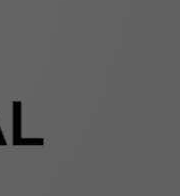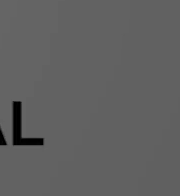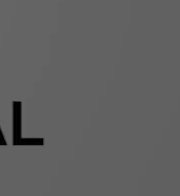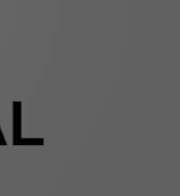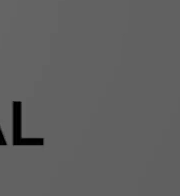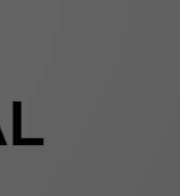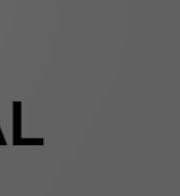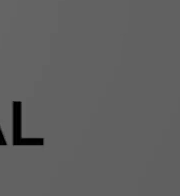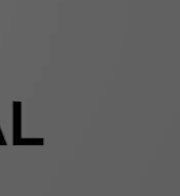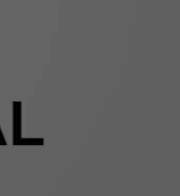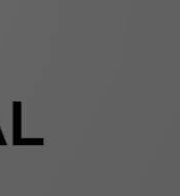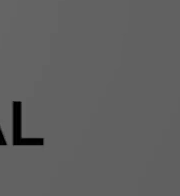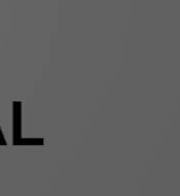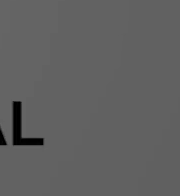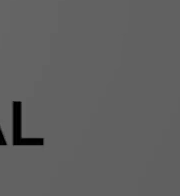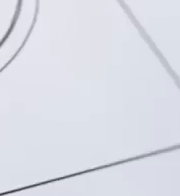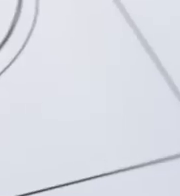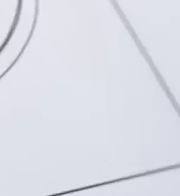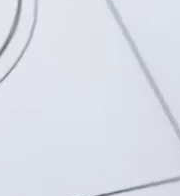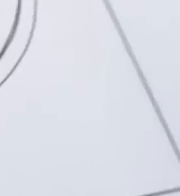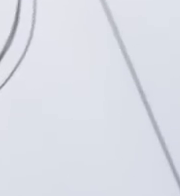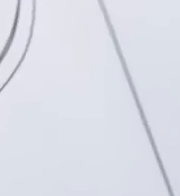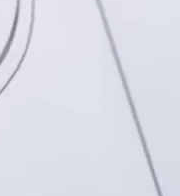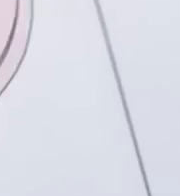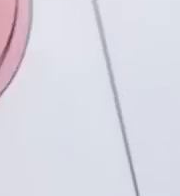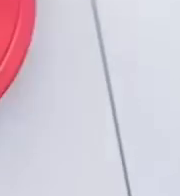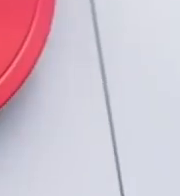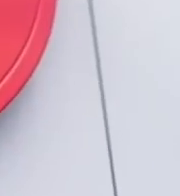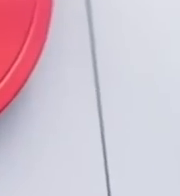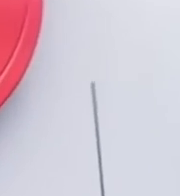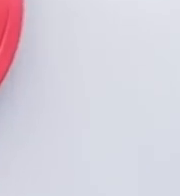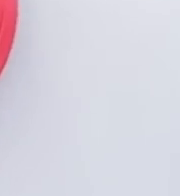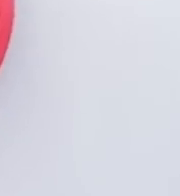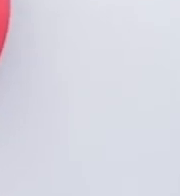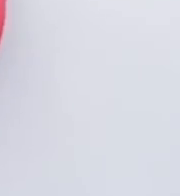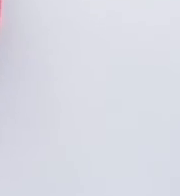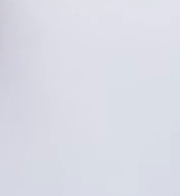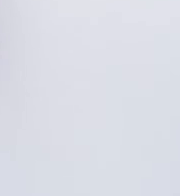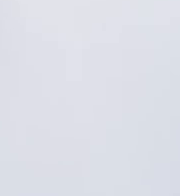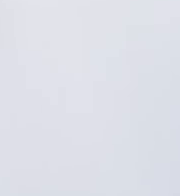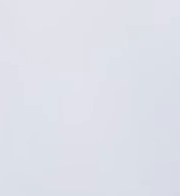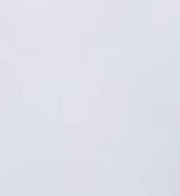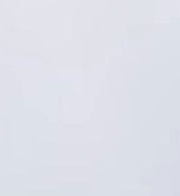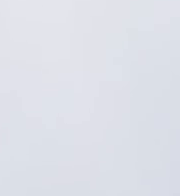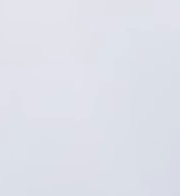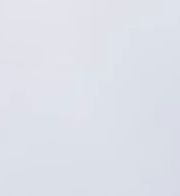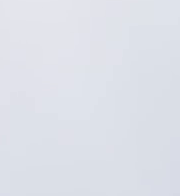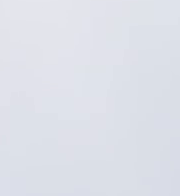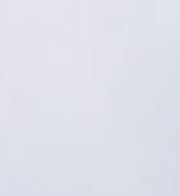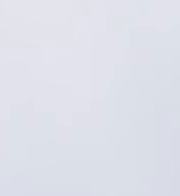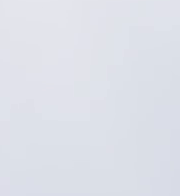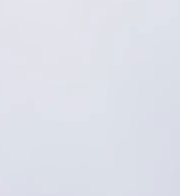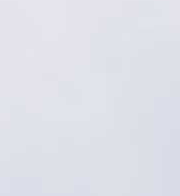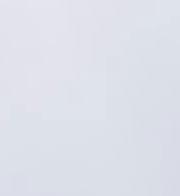of Societies. The current CITAM leadership structures remain in place until such time as the